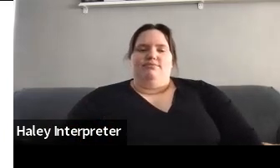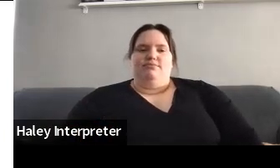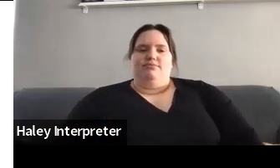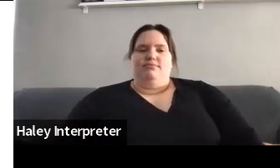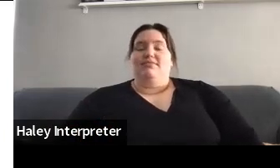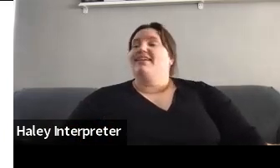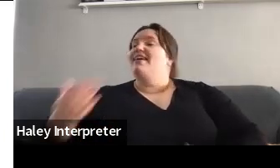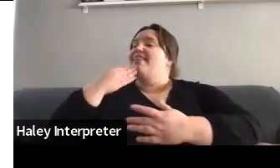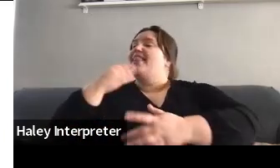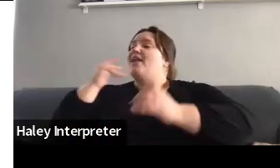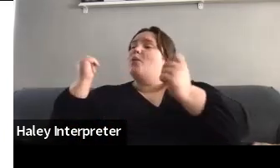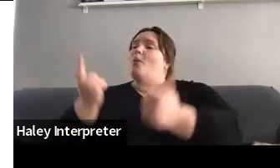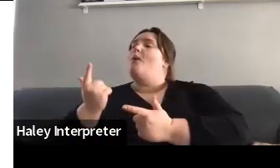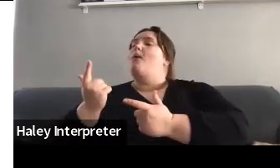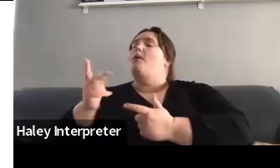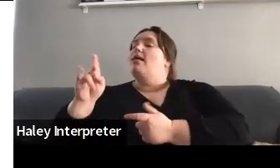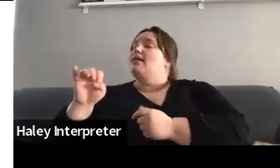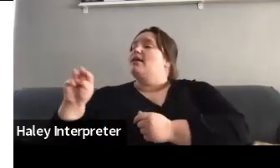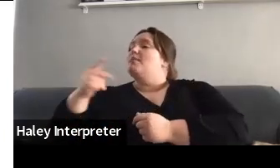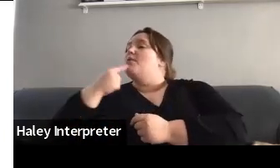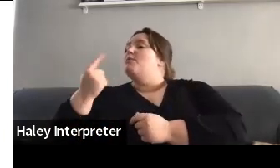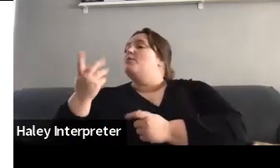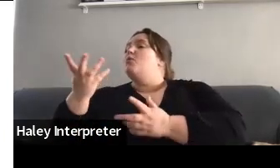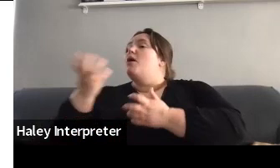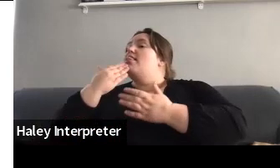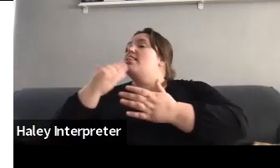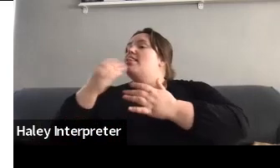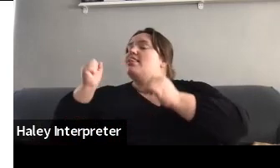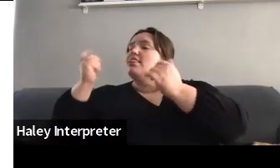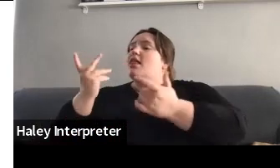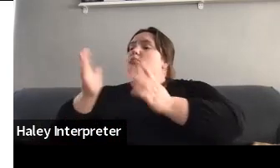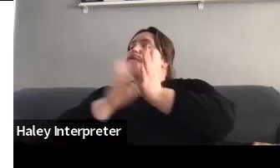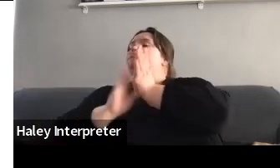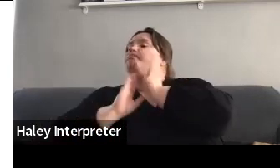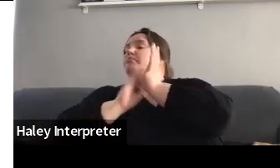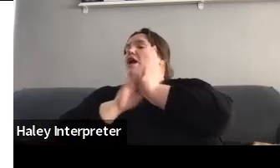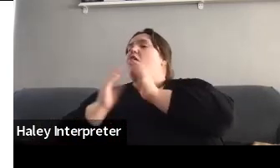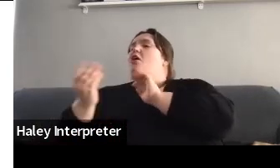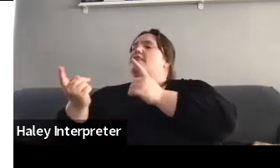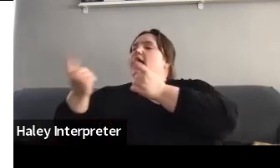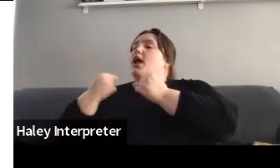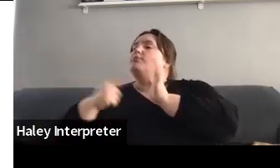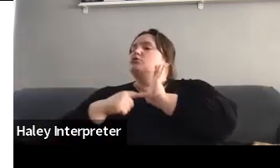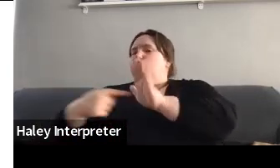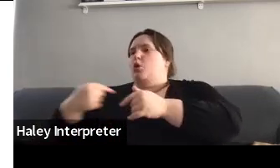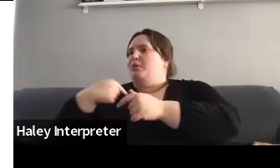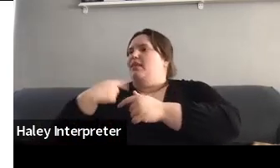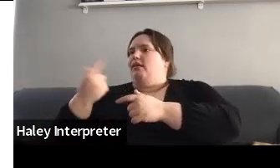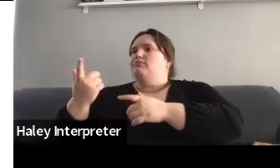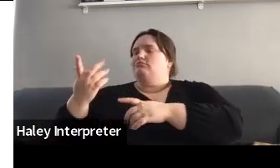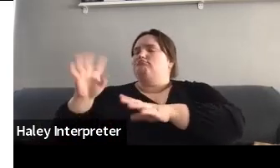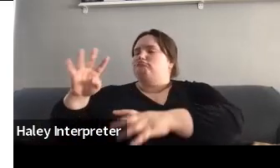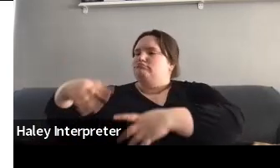Thank you, everyone. Kimberly, I just want to thank and applaud all the people that come to show me things and look items up. Thank you. You all